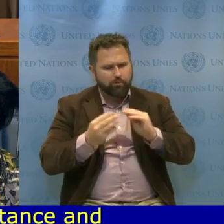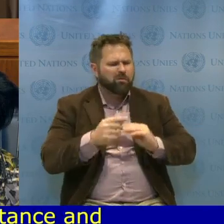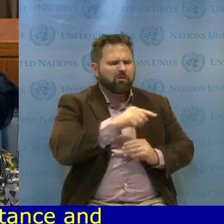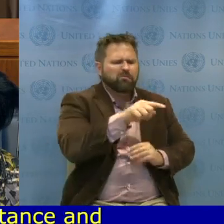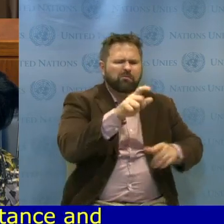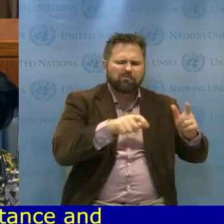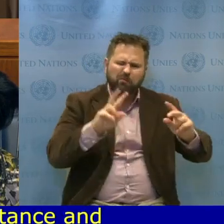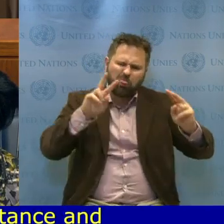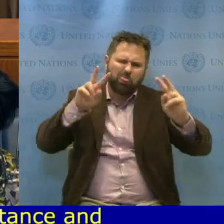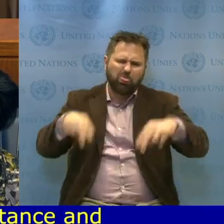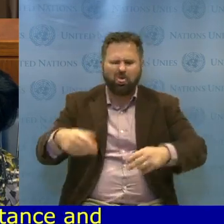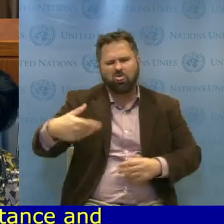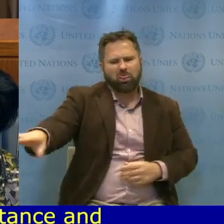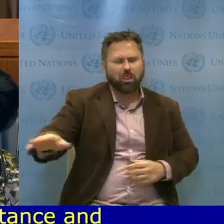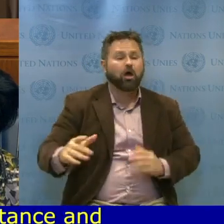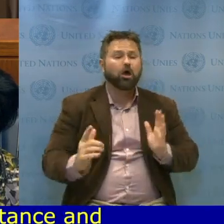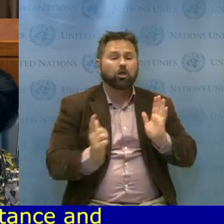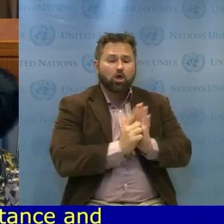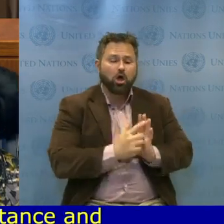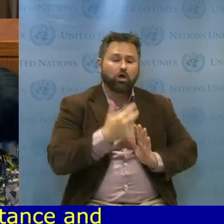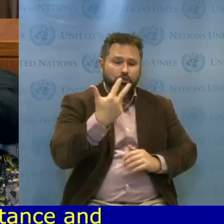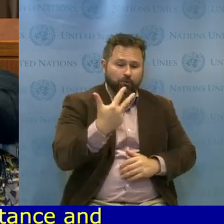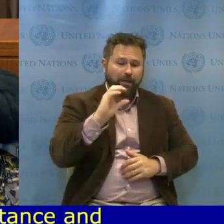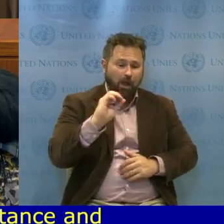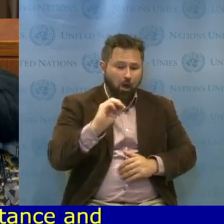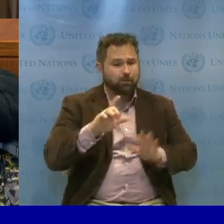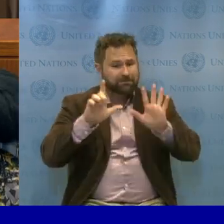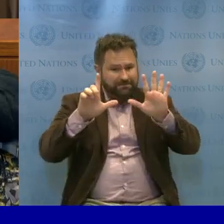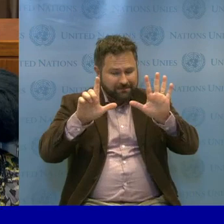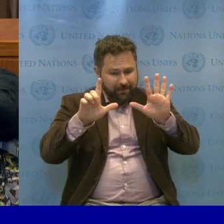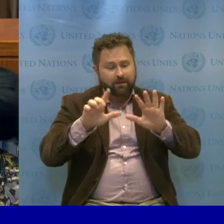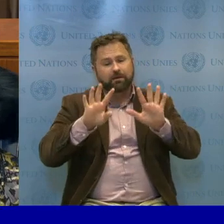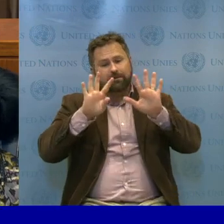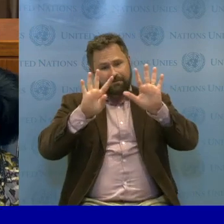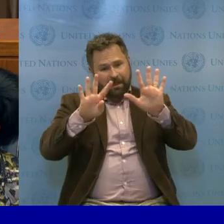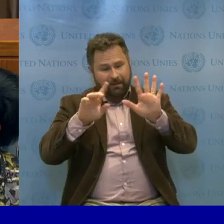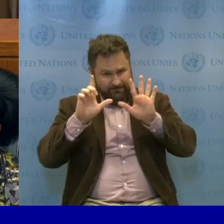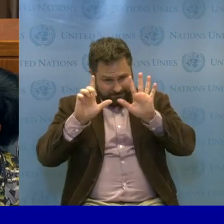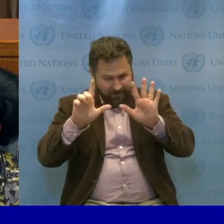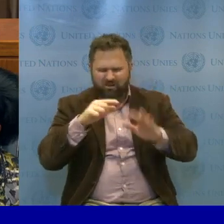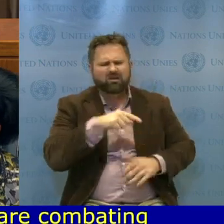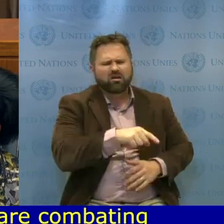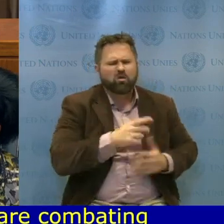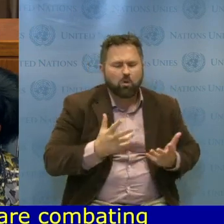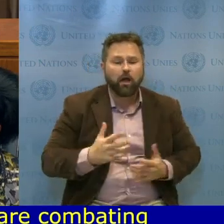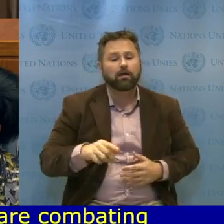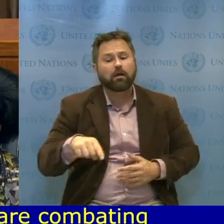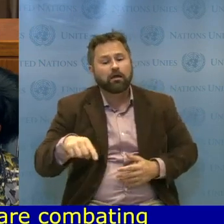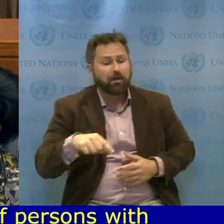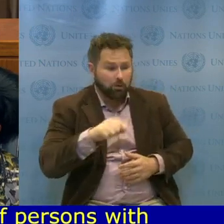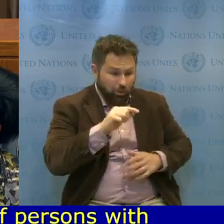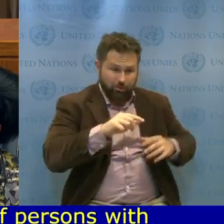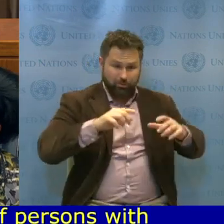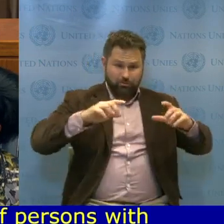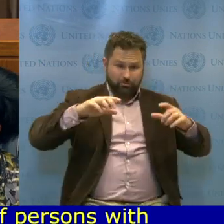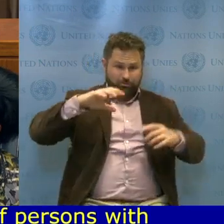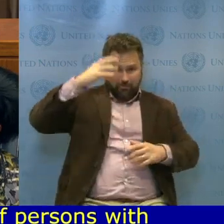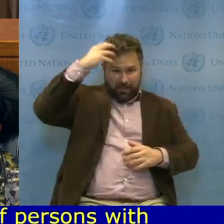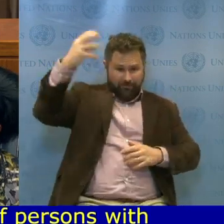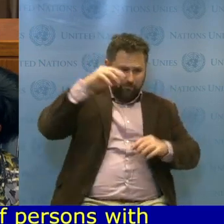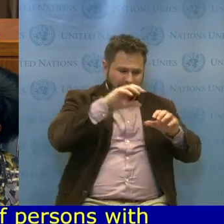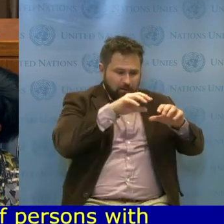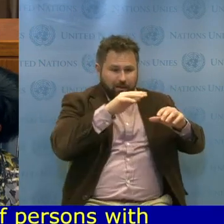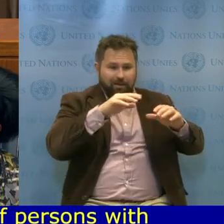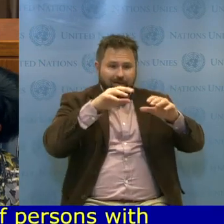disabilities. Our law 30797 states that educational institutions must adopt measures to ensure accessibility,